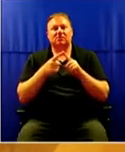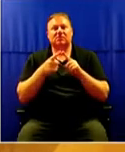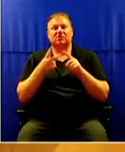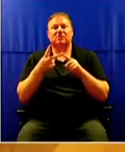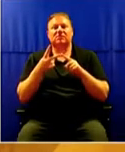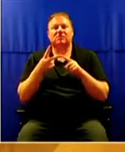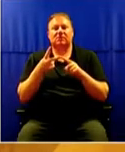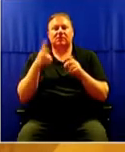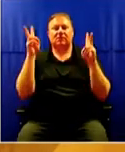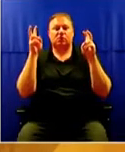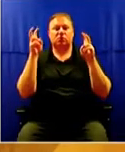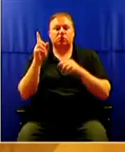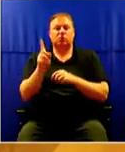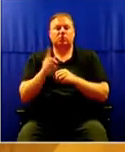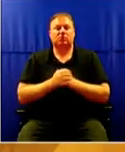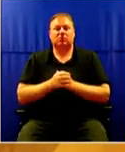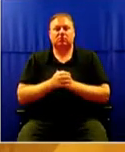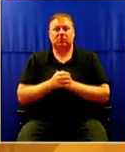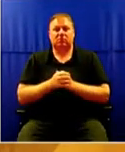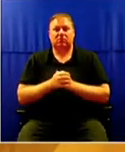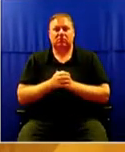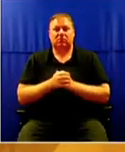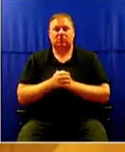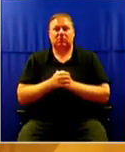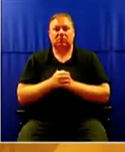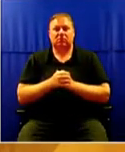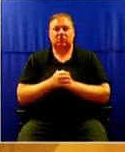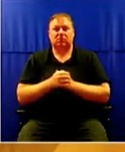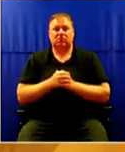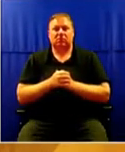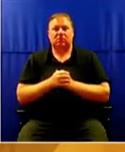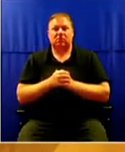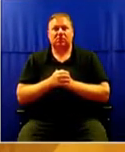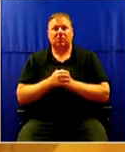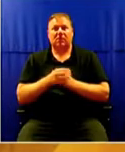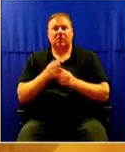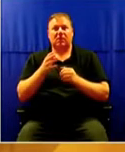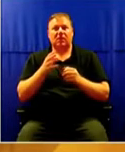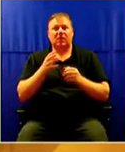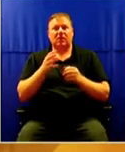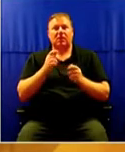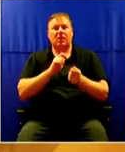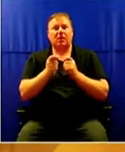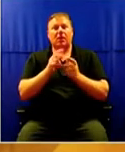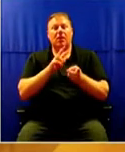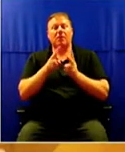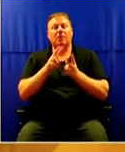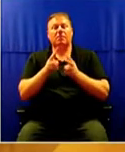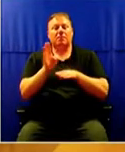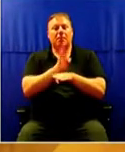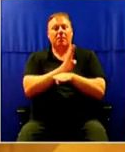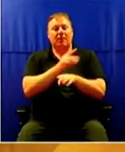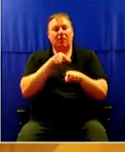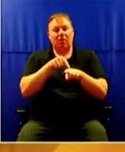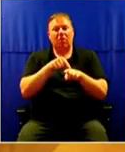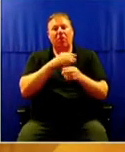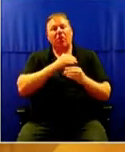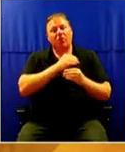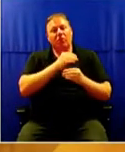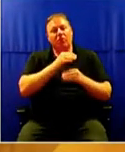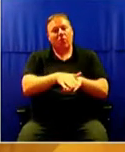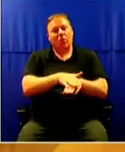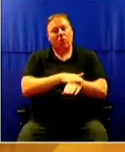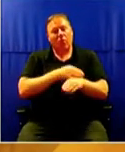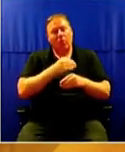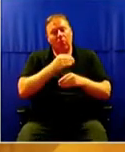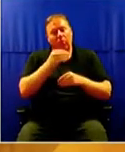of course, relates to the fact that this amendment bill took so long to be finalised by Parliament. Now, the